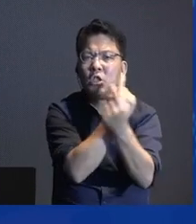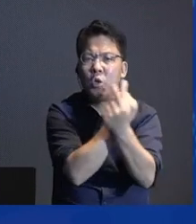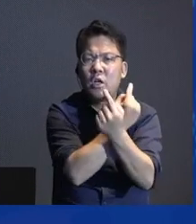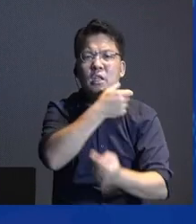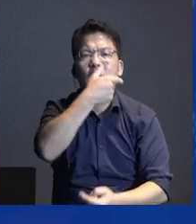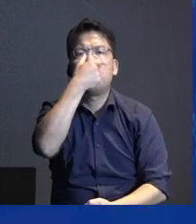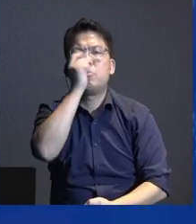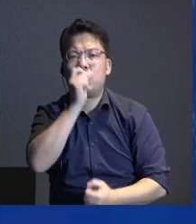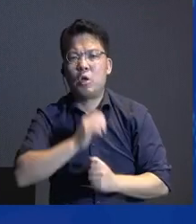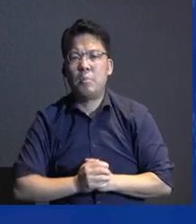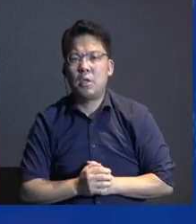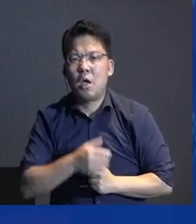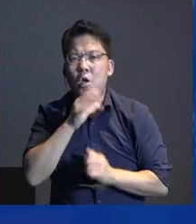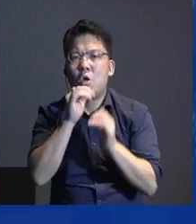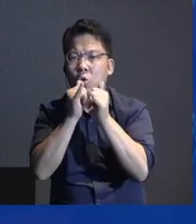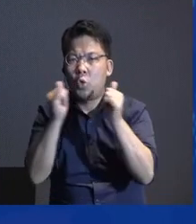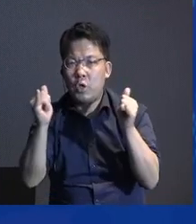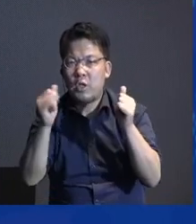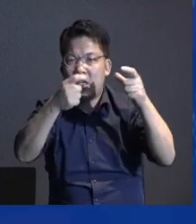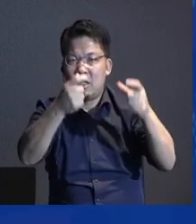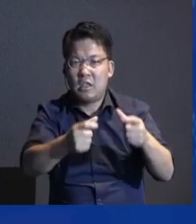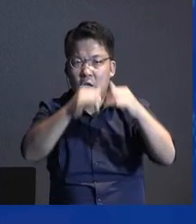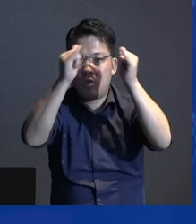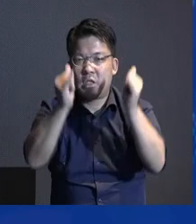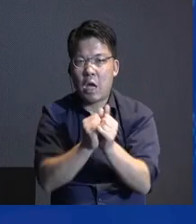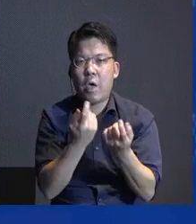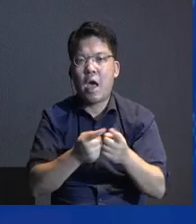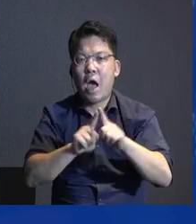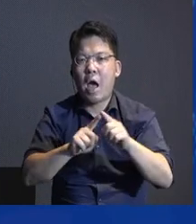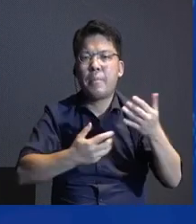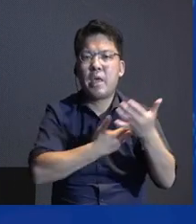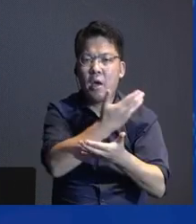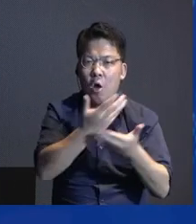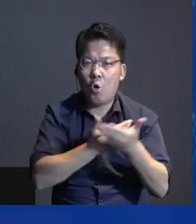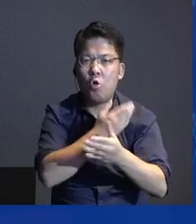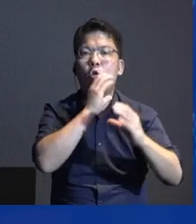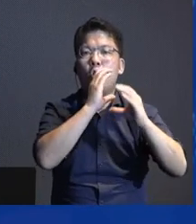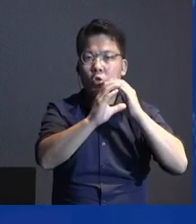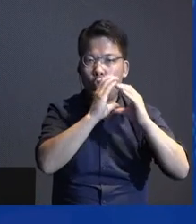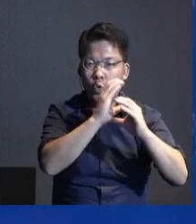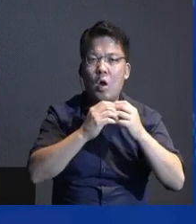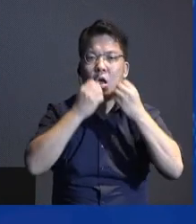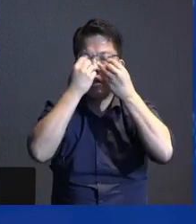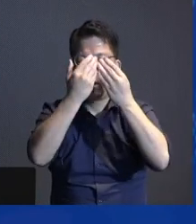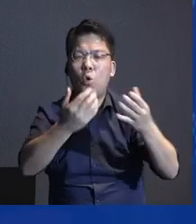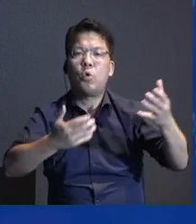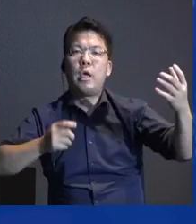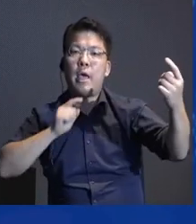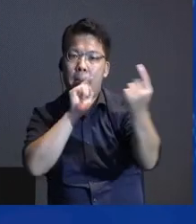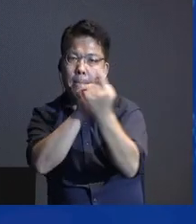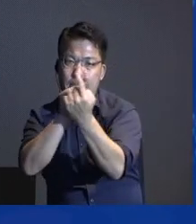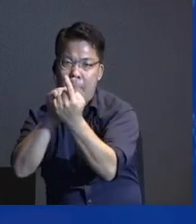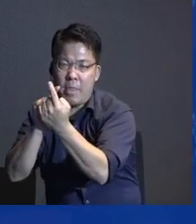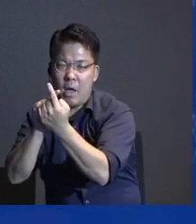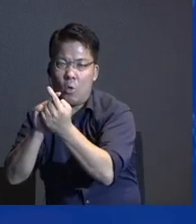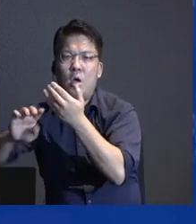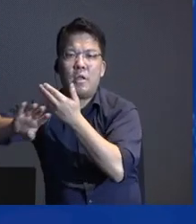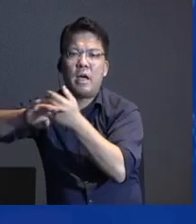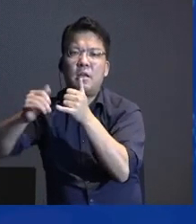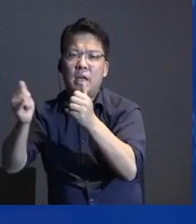the community and the society through new exchanges and helping others.